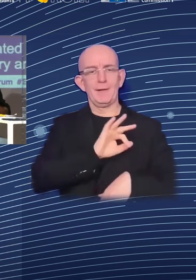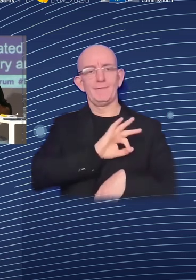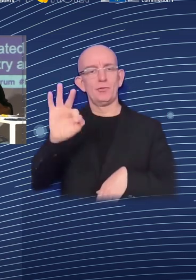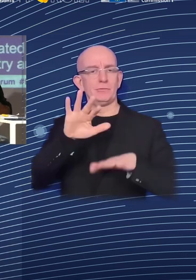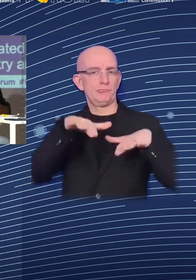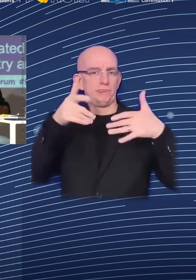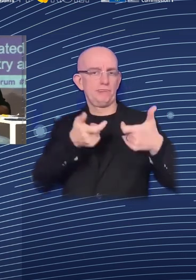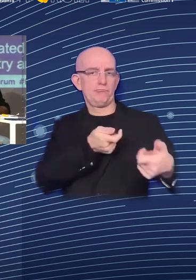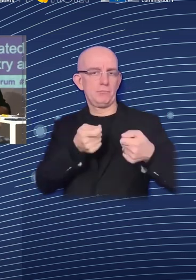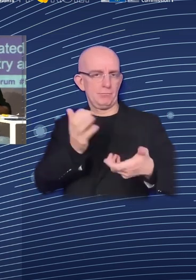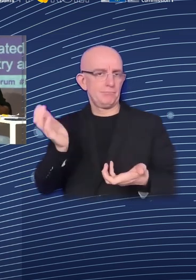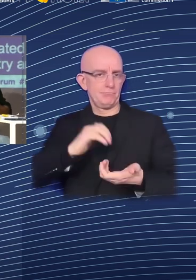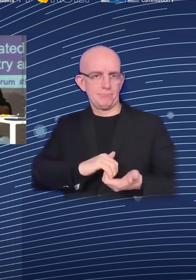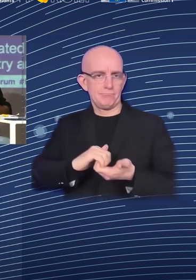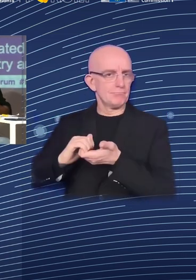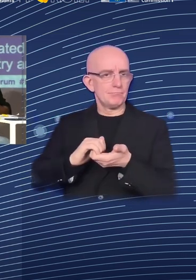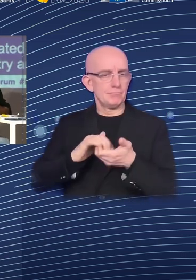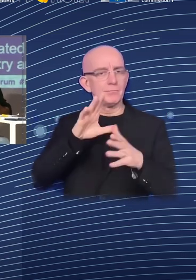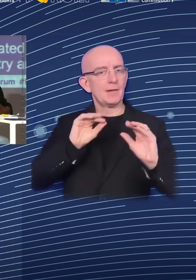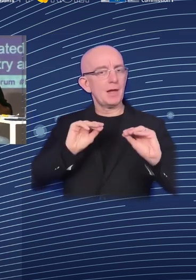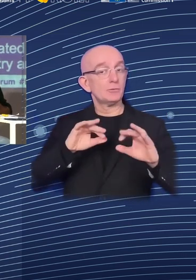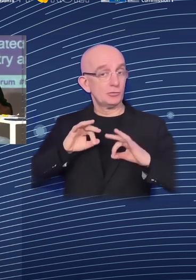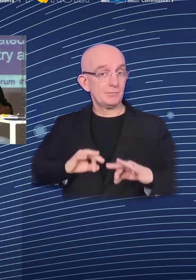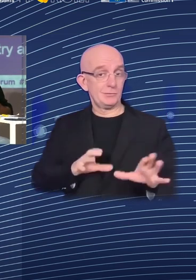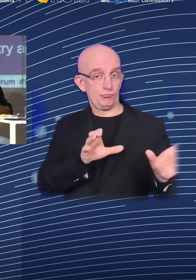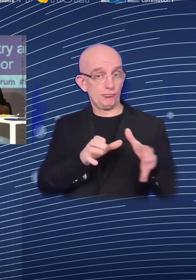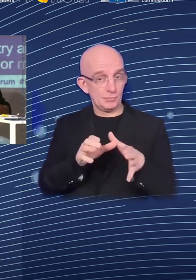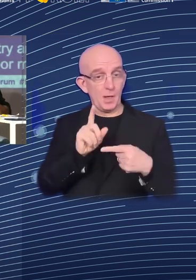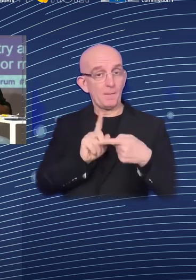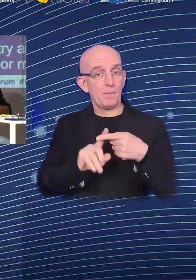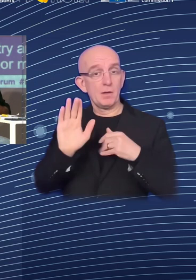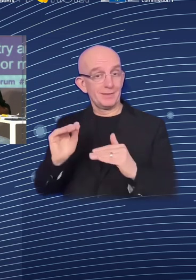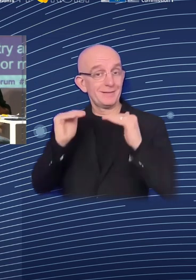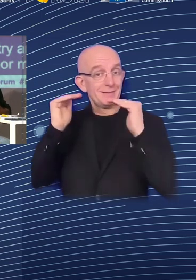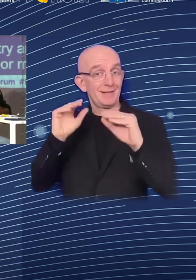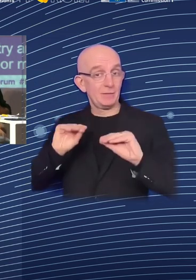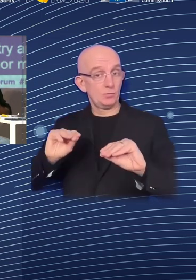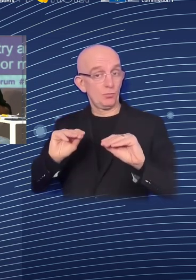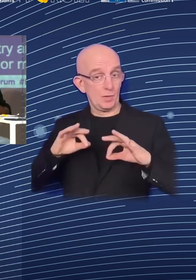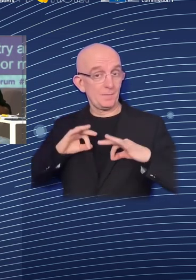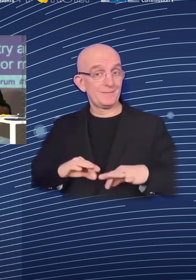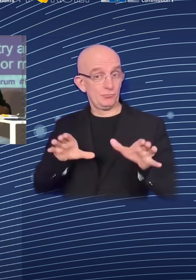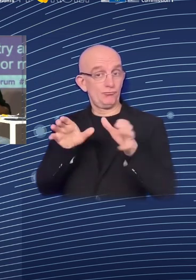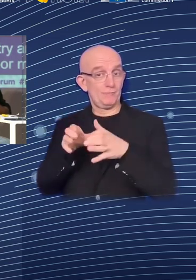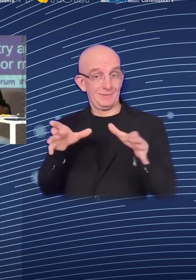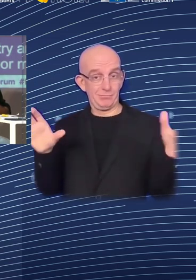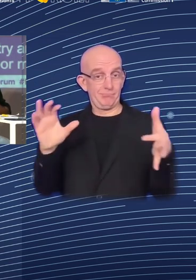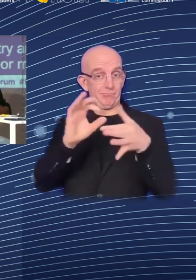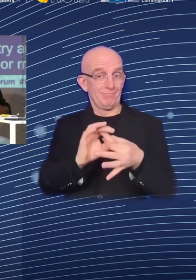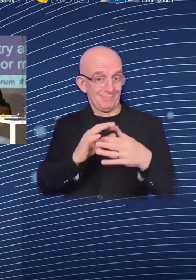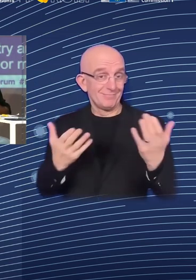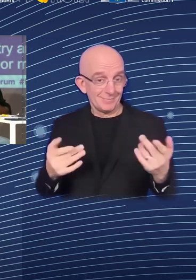labor ministry. Okay, so it started, but it was. It has been funded twice by the European Union,